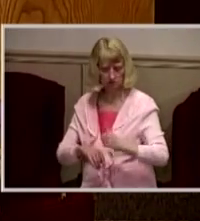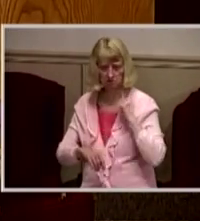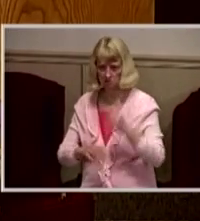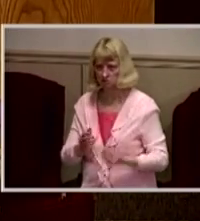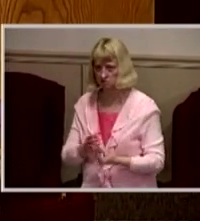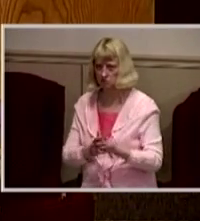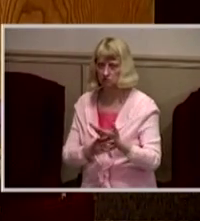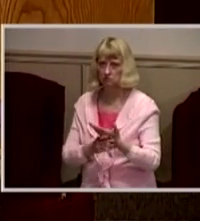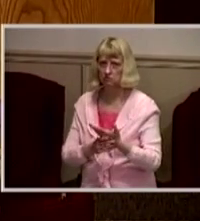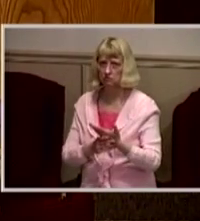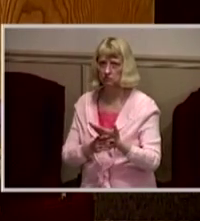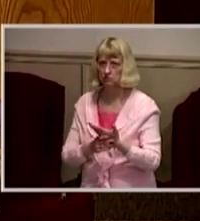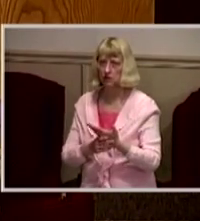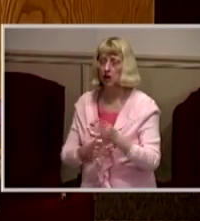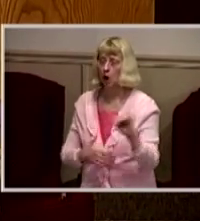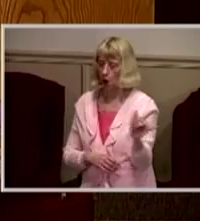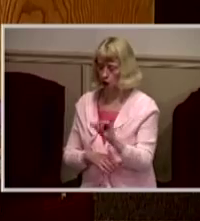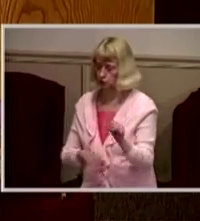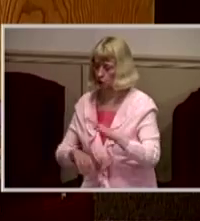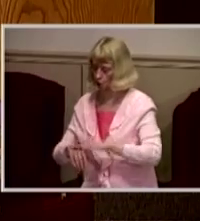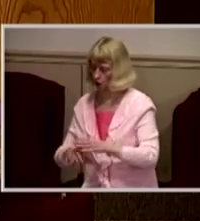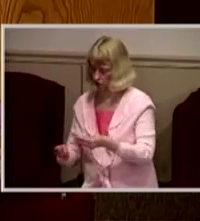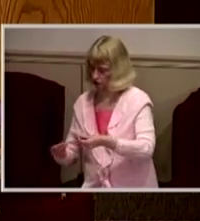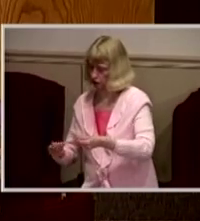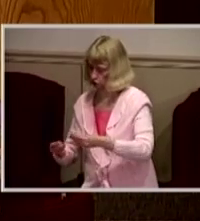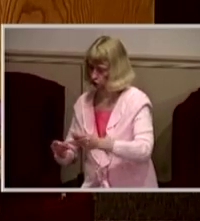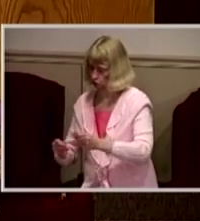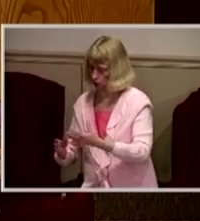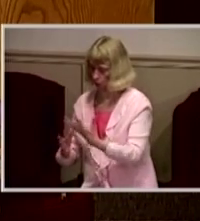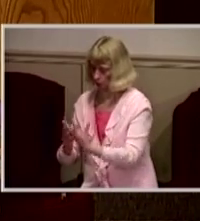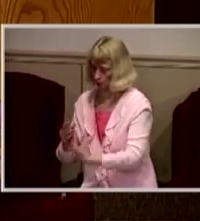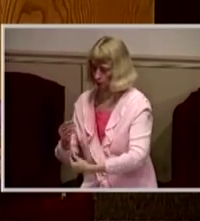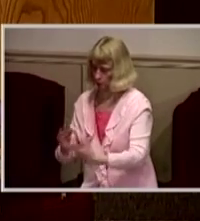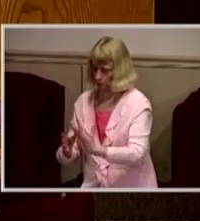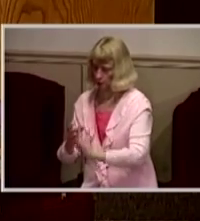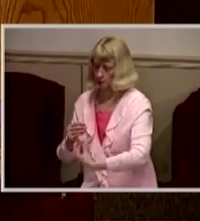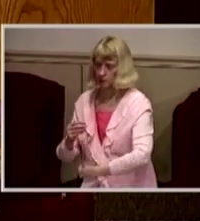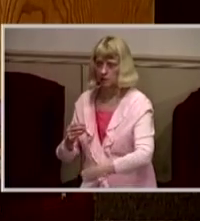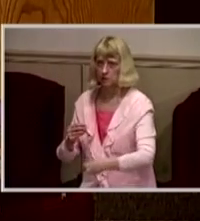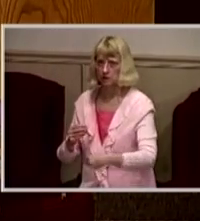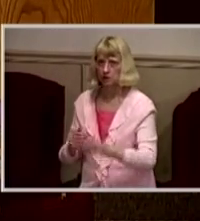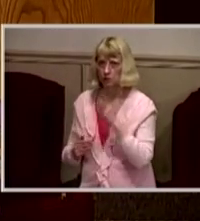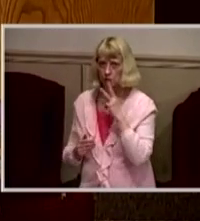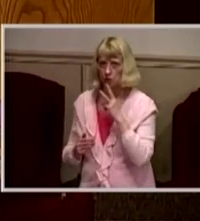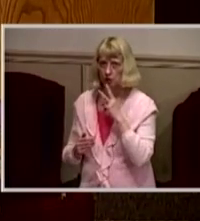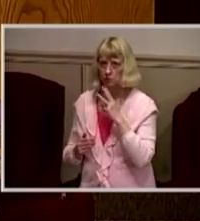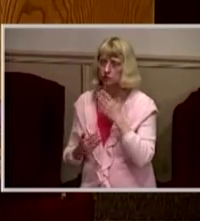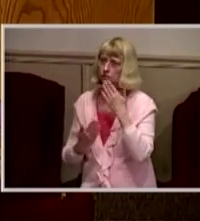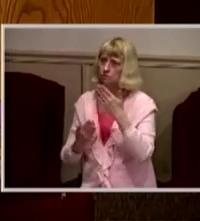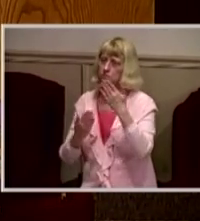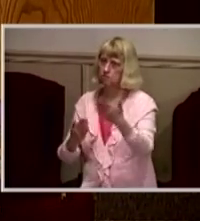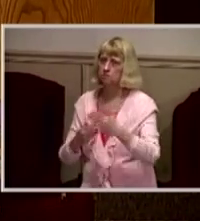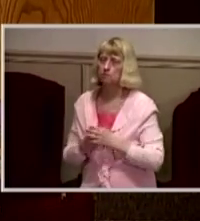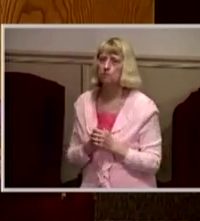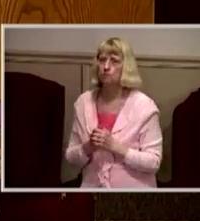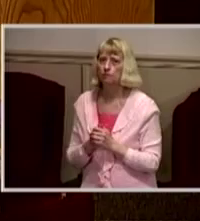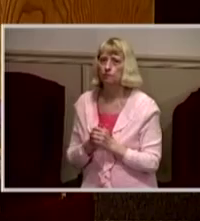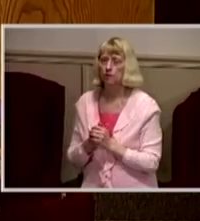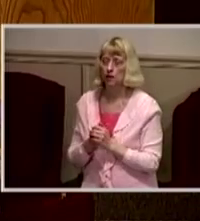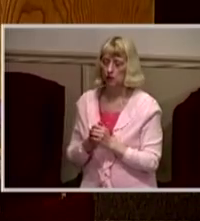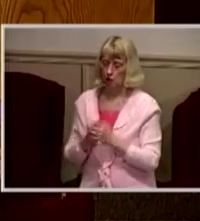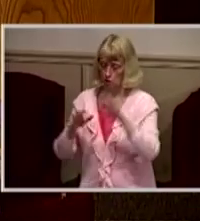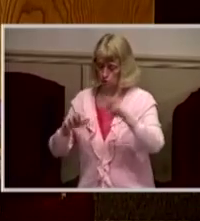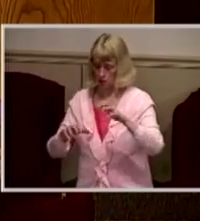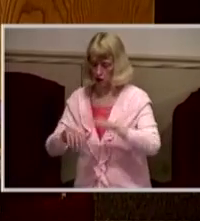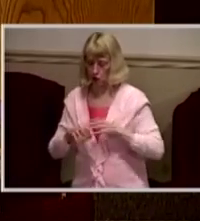fertilizing moisture as well as on the soil that opens its gaping mouth to drink it in with gratitude. It falls